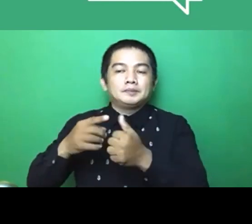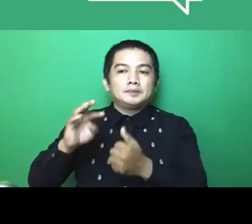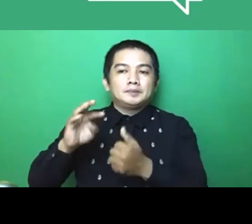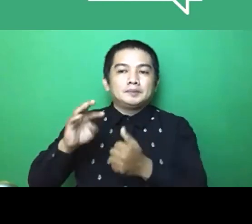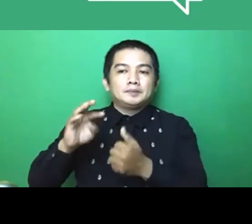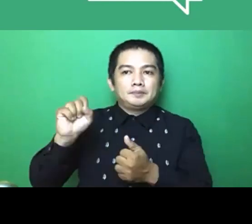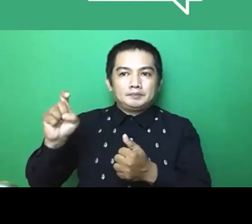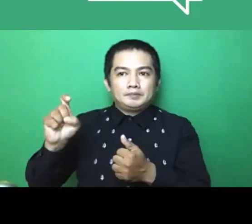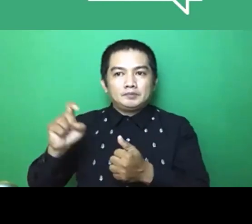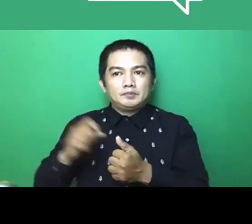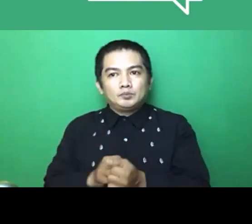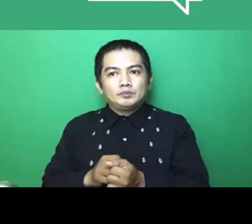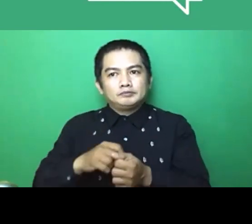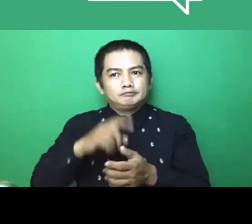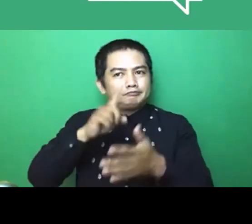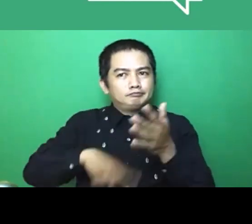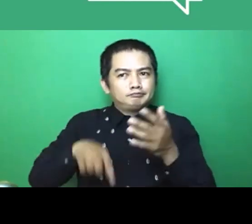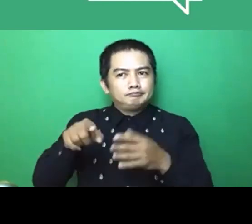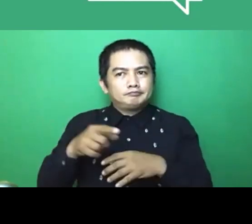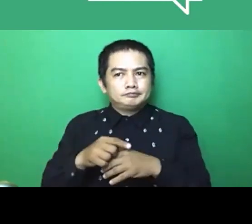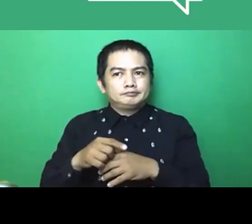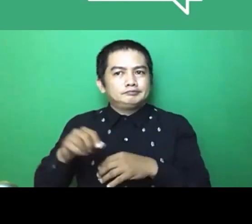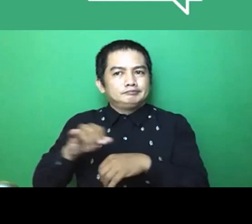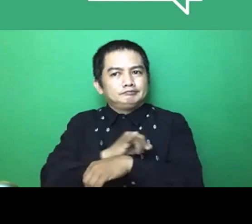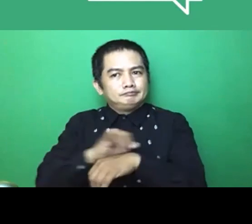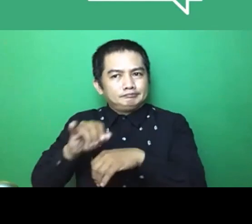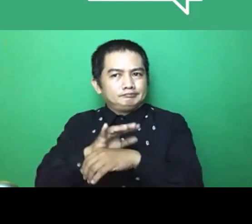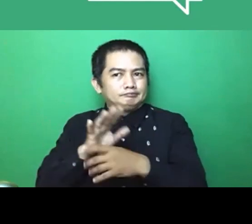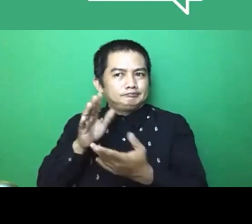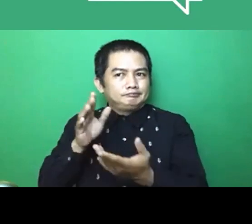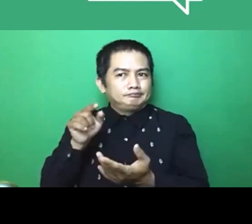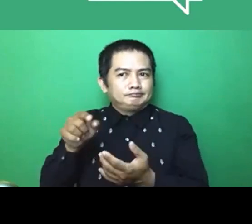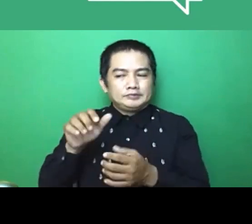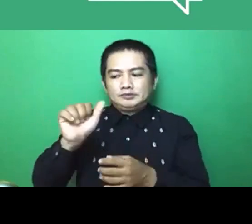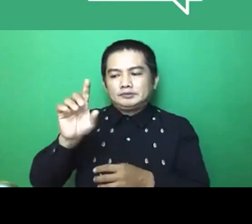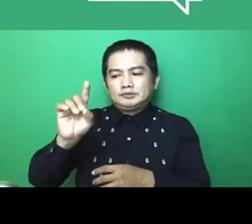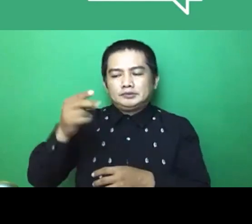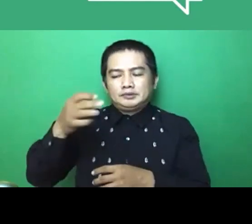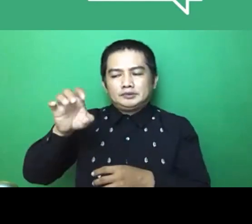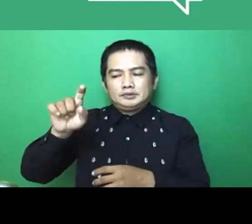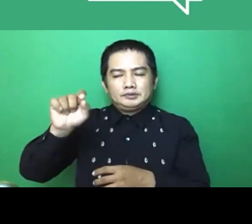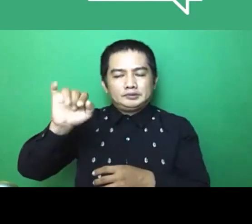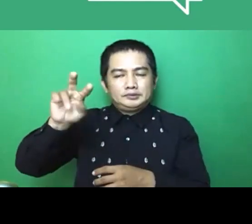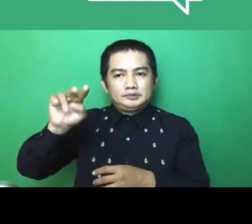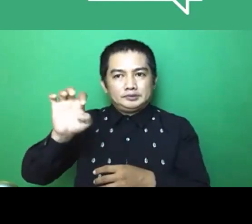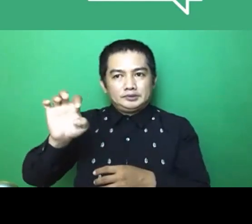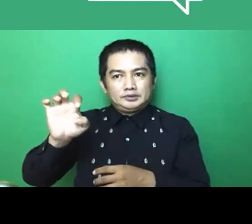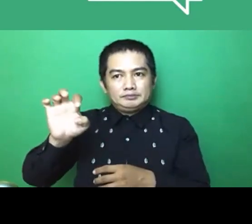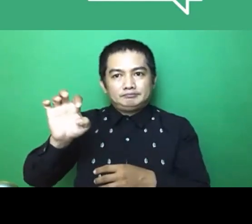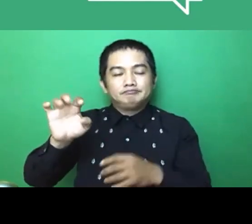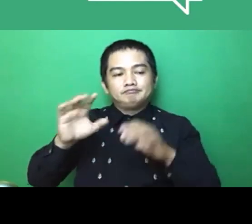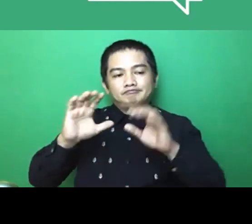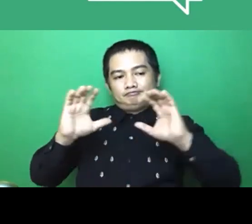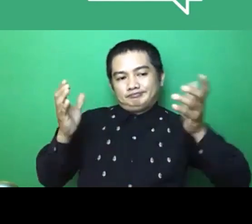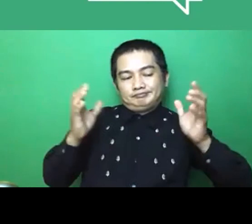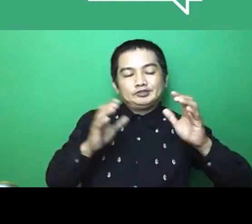asked, what are the structural implications of using an additive type of printing compared to subtractive?